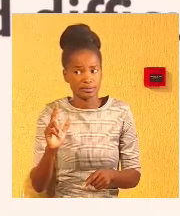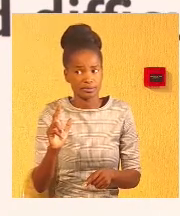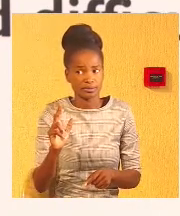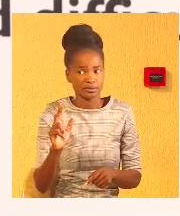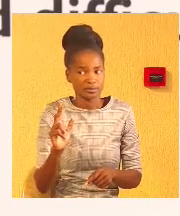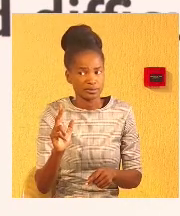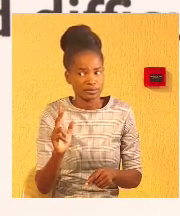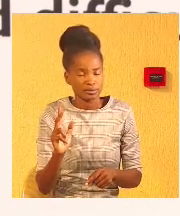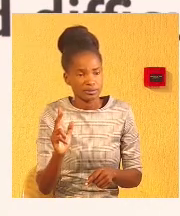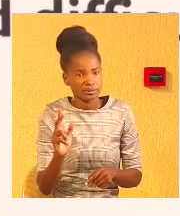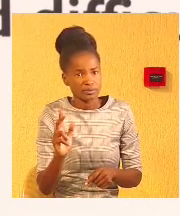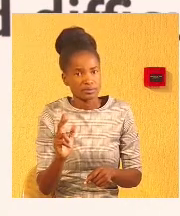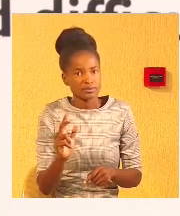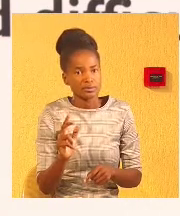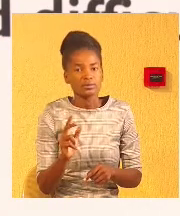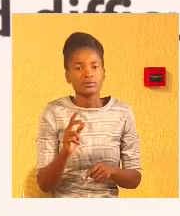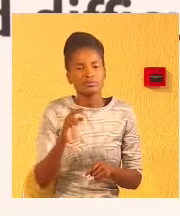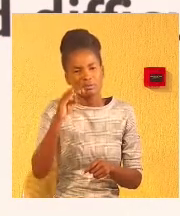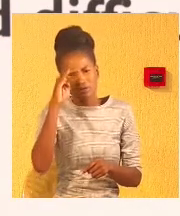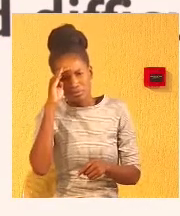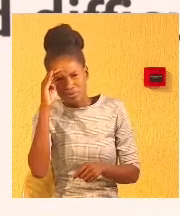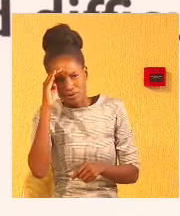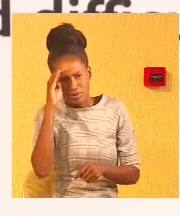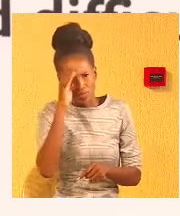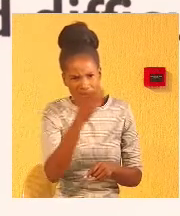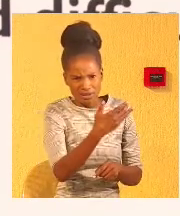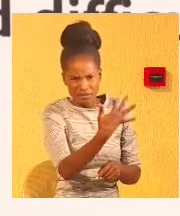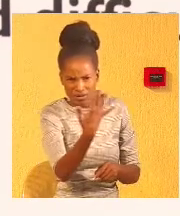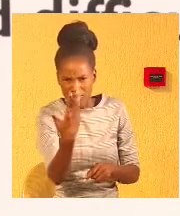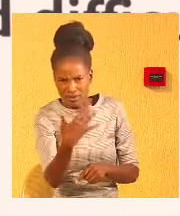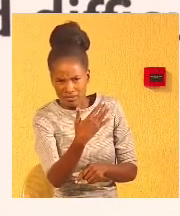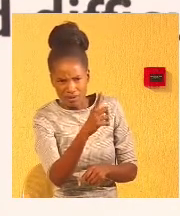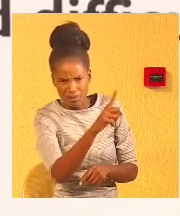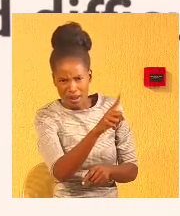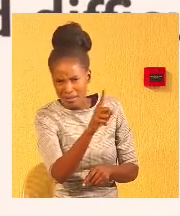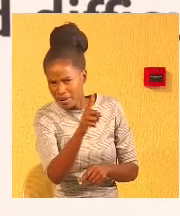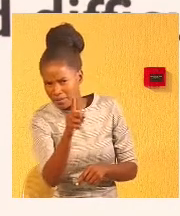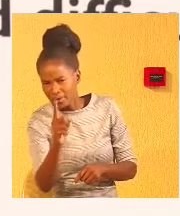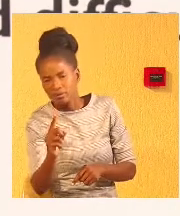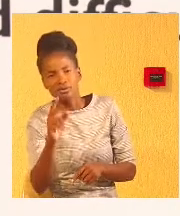were assessed and identified as being food insecure.